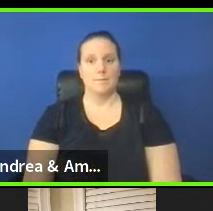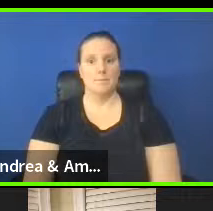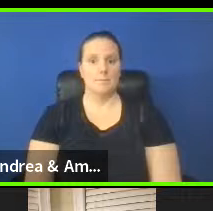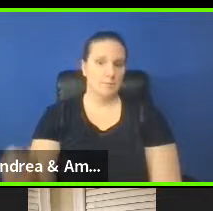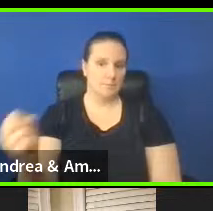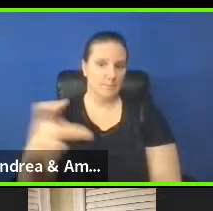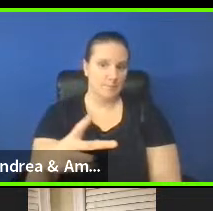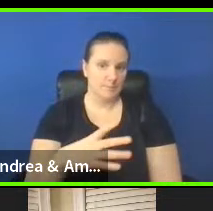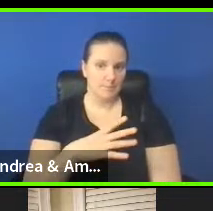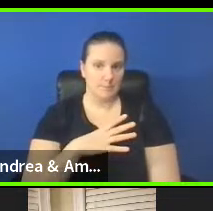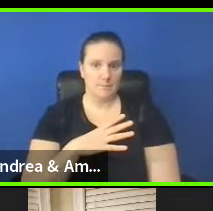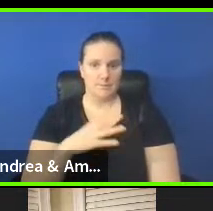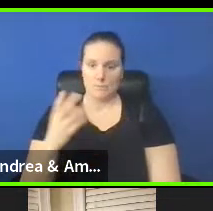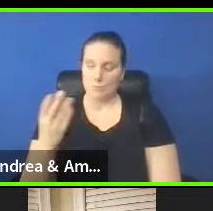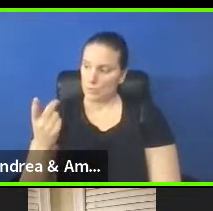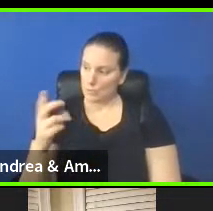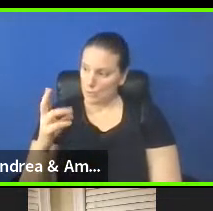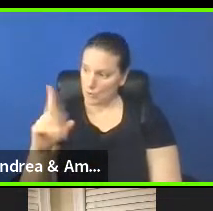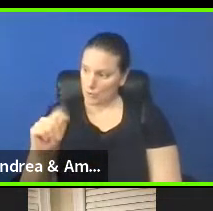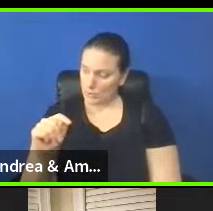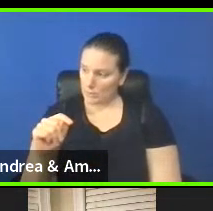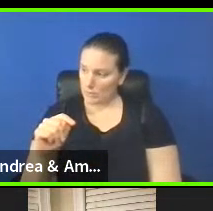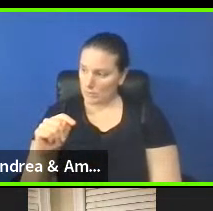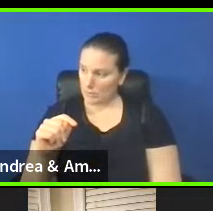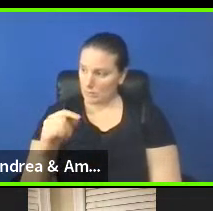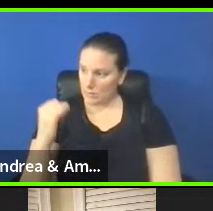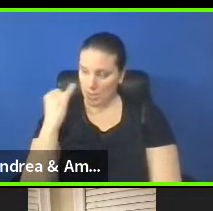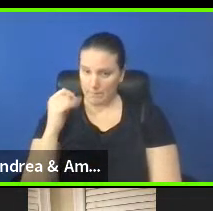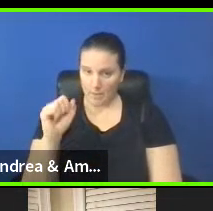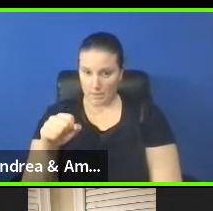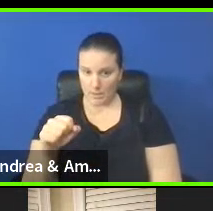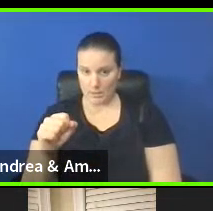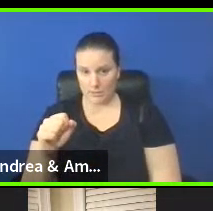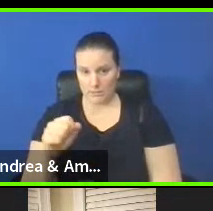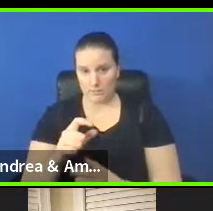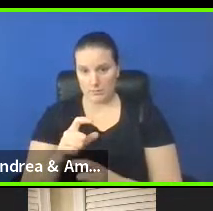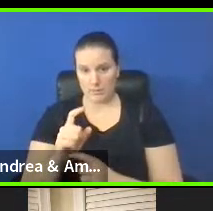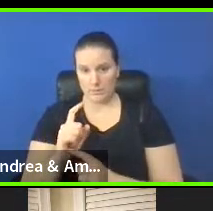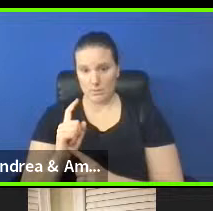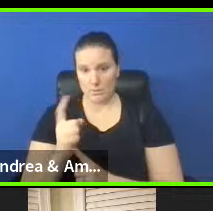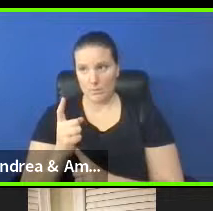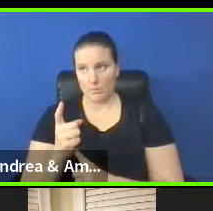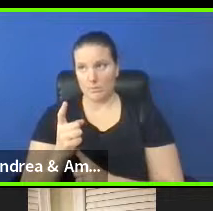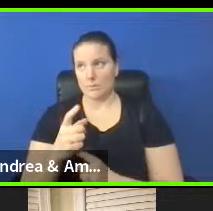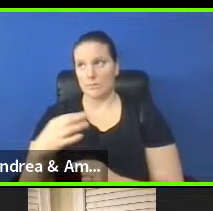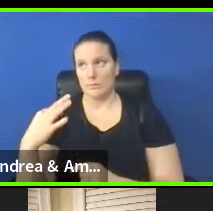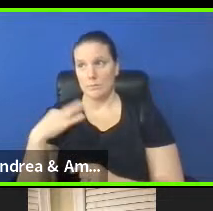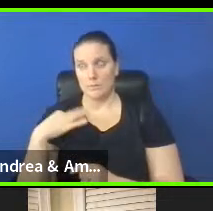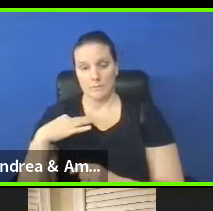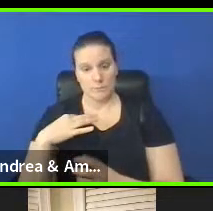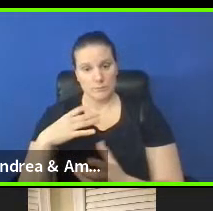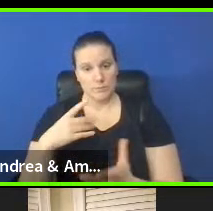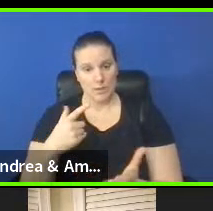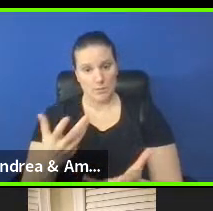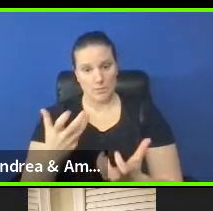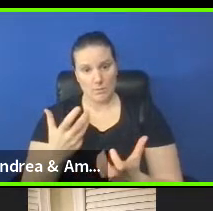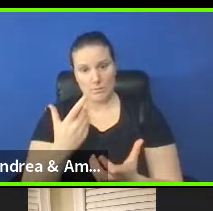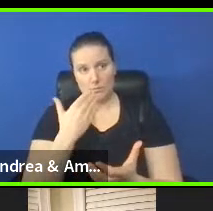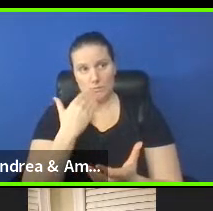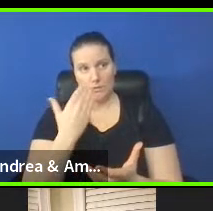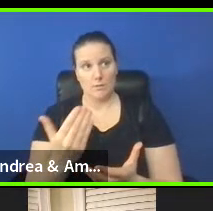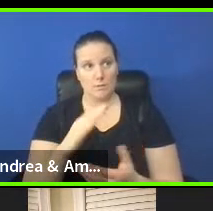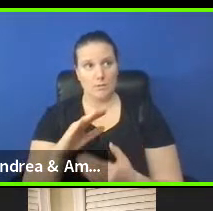right. Dr. So, Hunt? yeah. If I could take just a moment of privilege, I want to thank